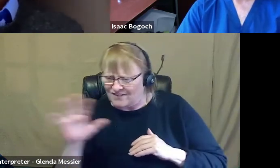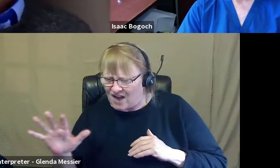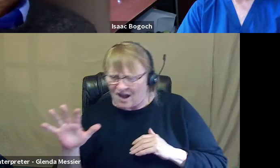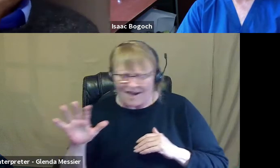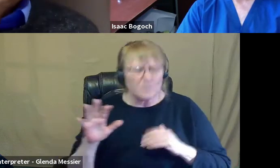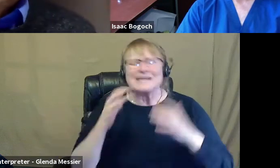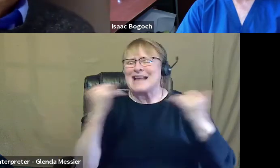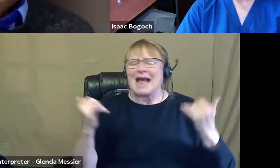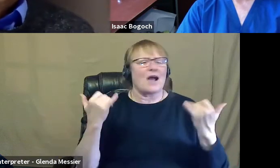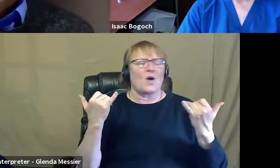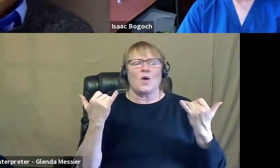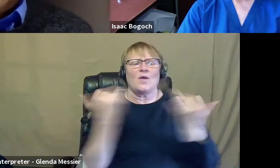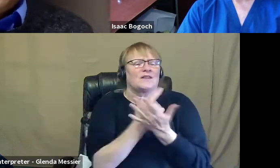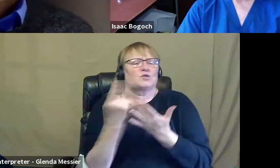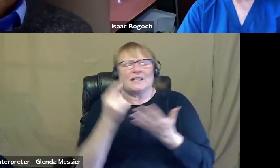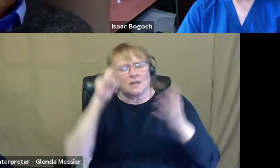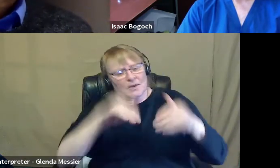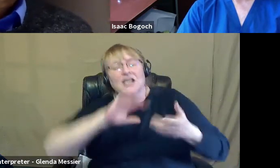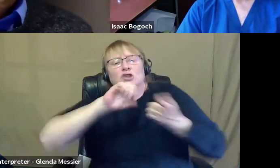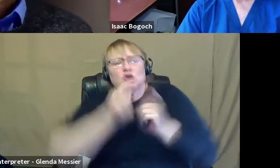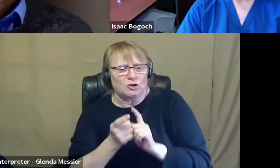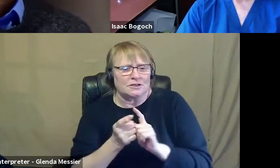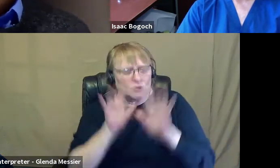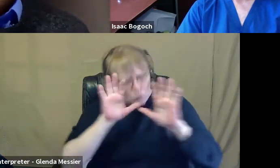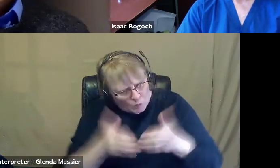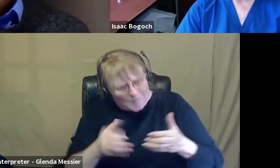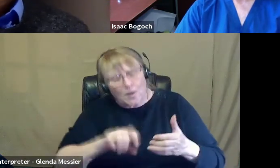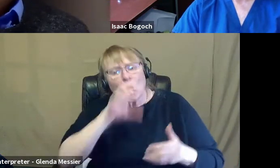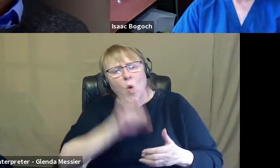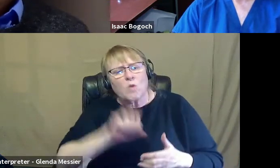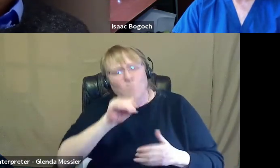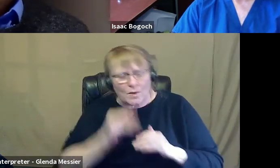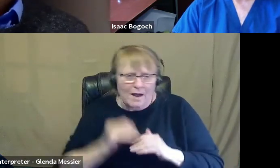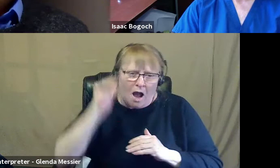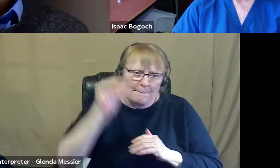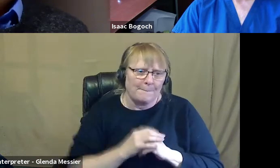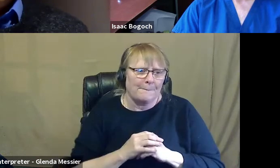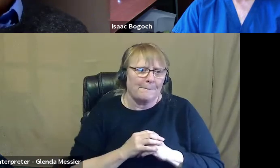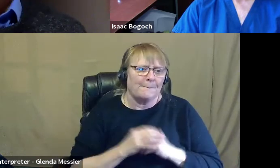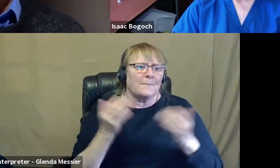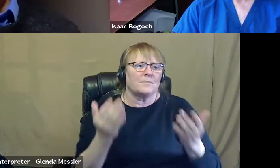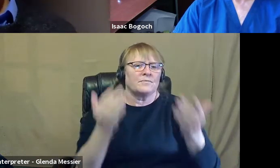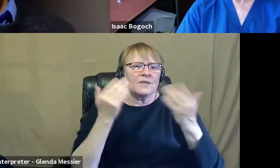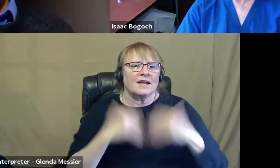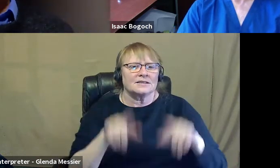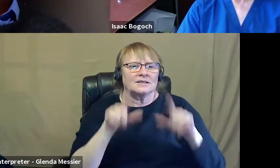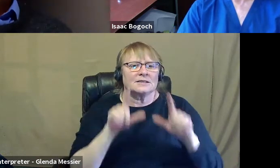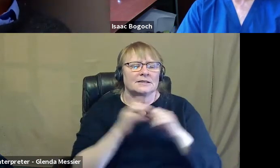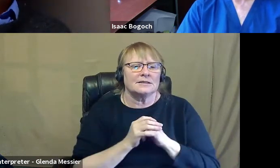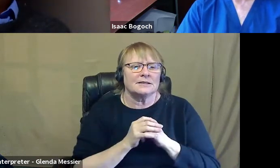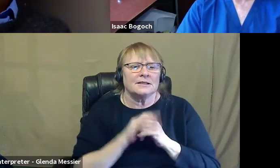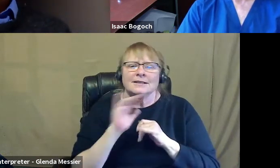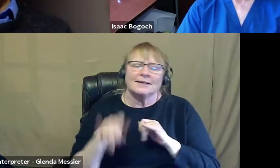week that that's been changed to people over 40. All right. Next slide, please. Okay, so finally,